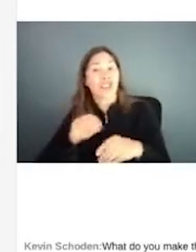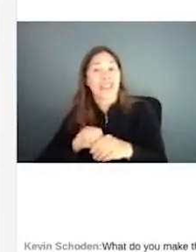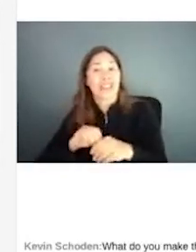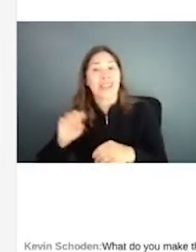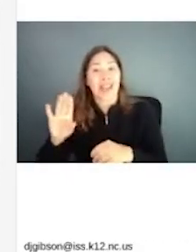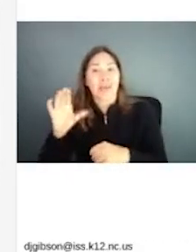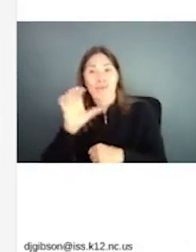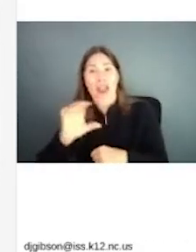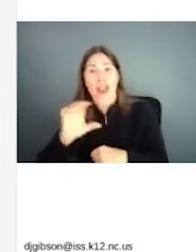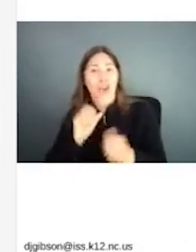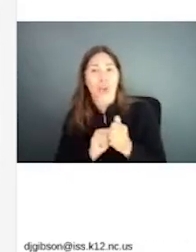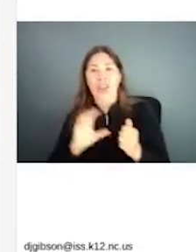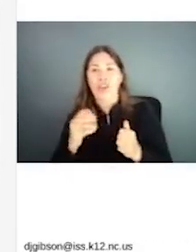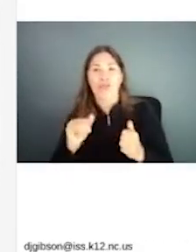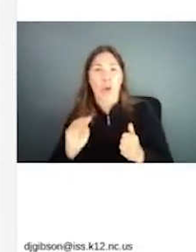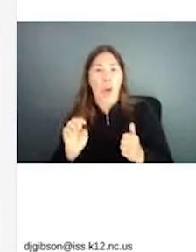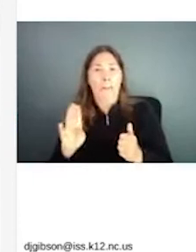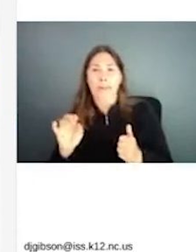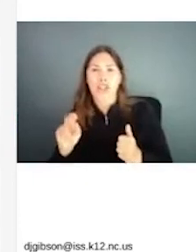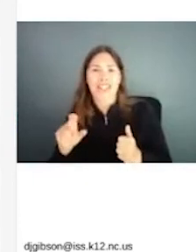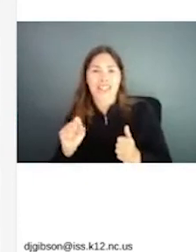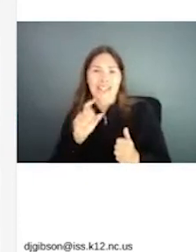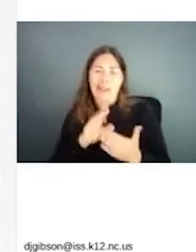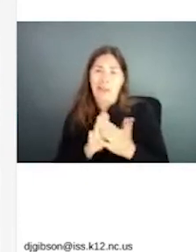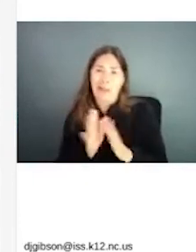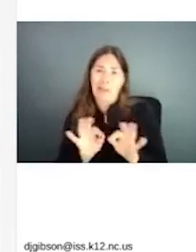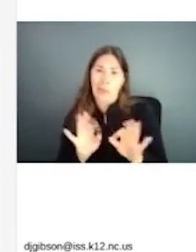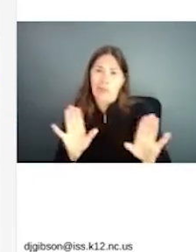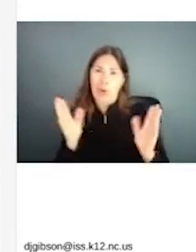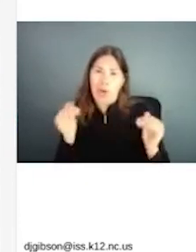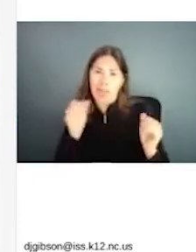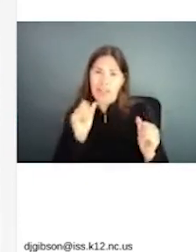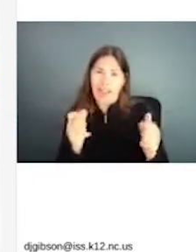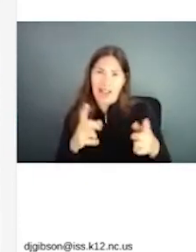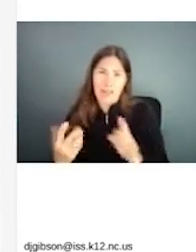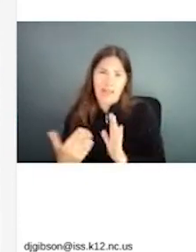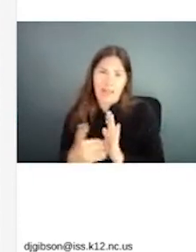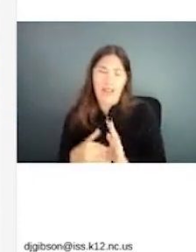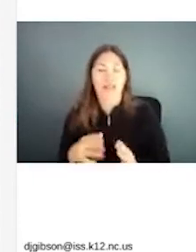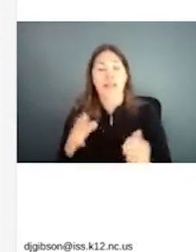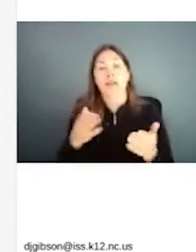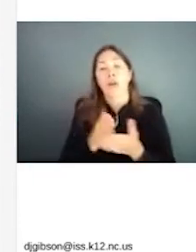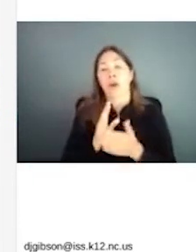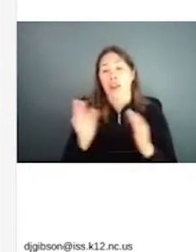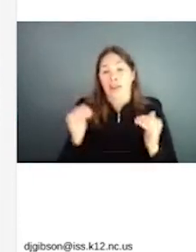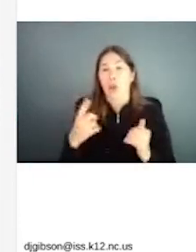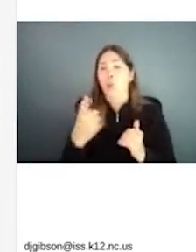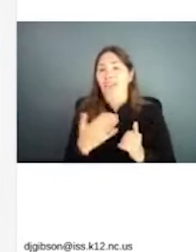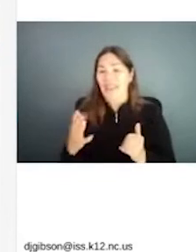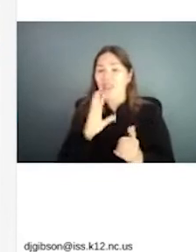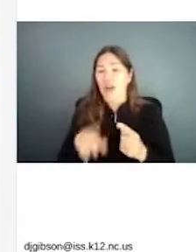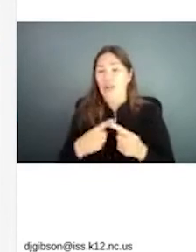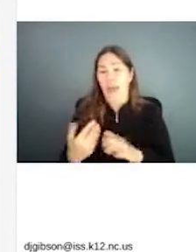became very important, and hopefully we don't get there again. All right, this was one of the things that was brought up earlier,